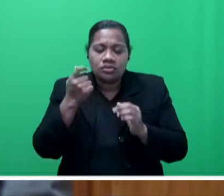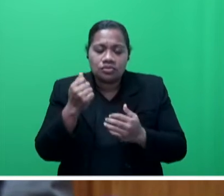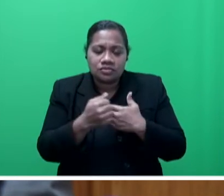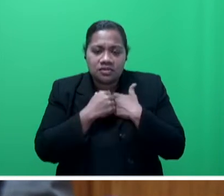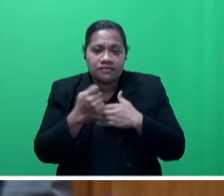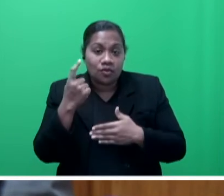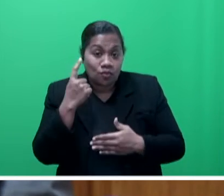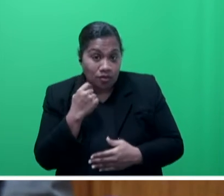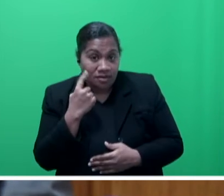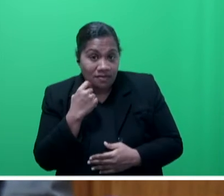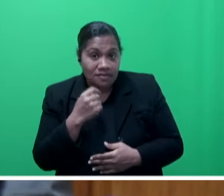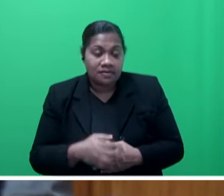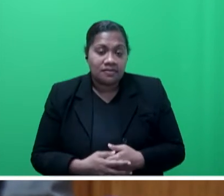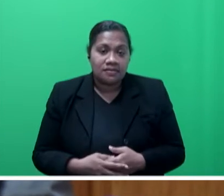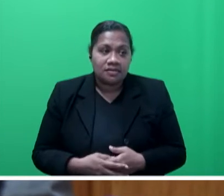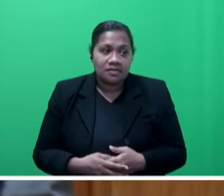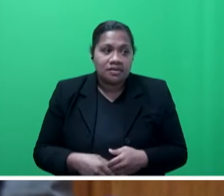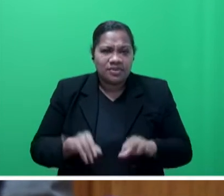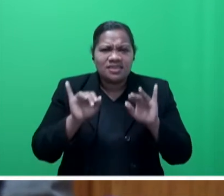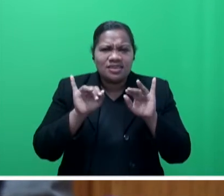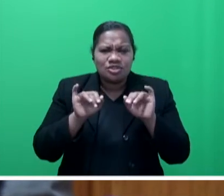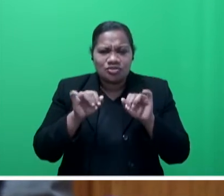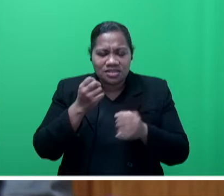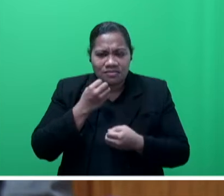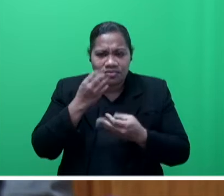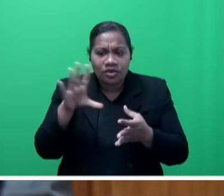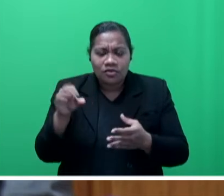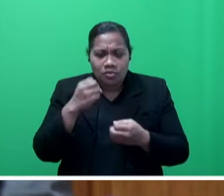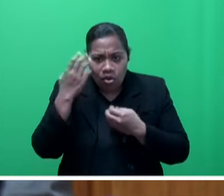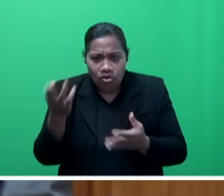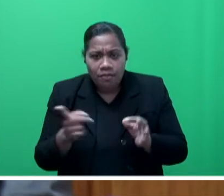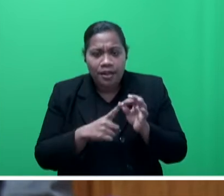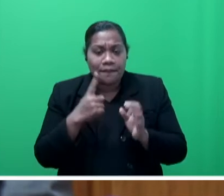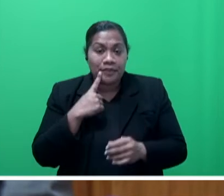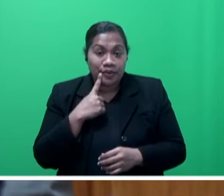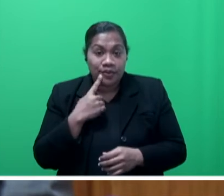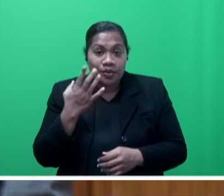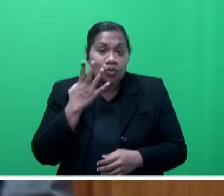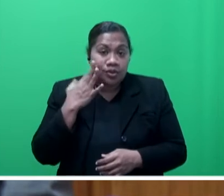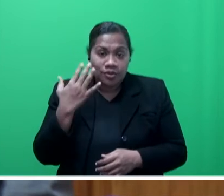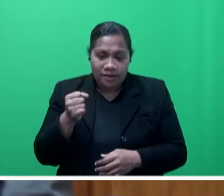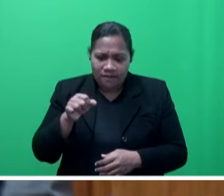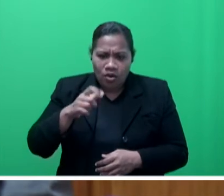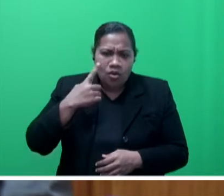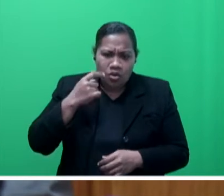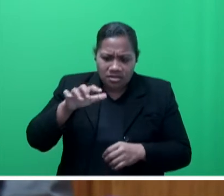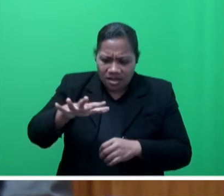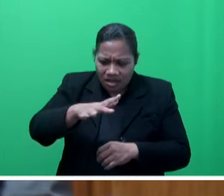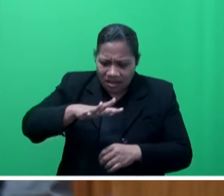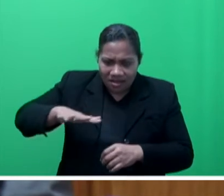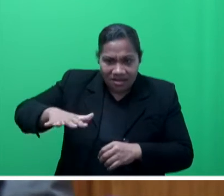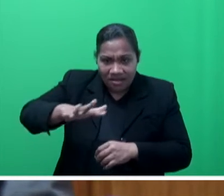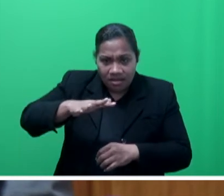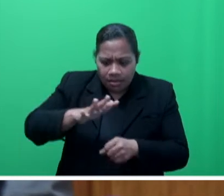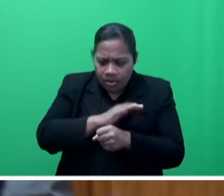recorded, as for instance the issue that was raised by the Honourable Pio Tikondondua. When you have surface water, making sure that your water catchment area